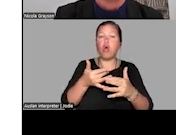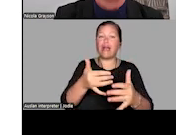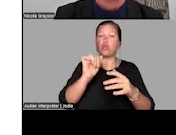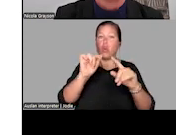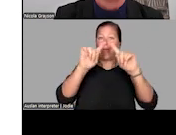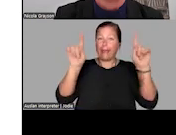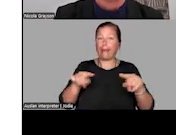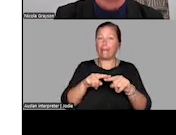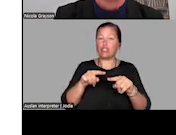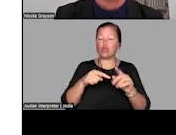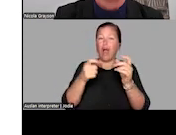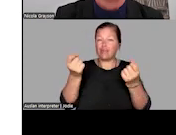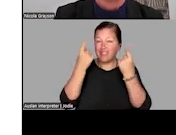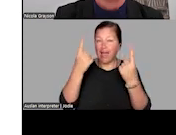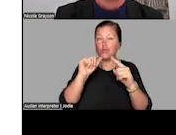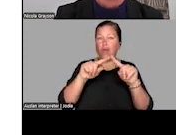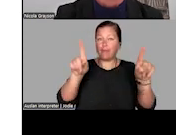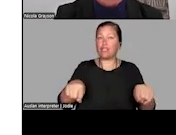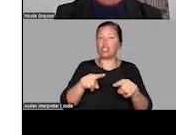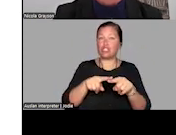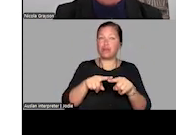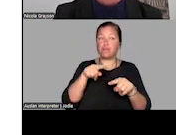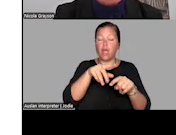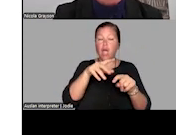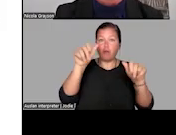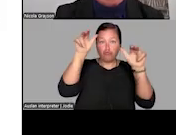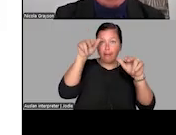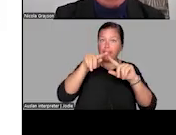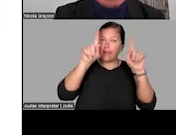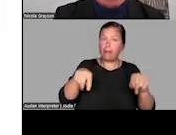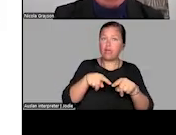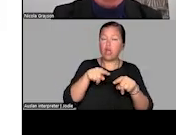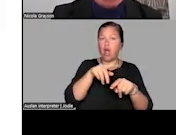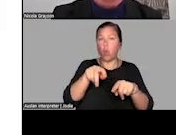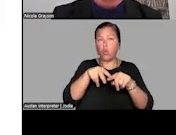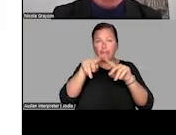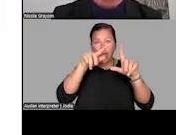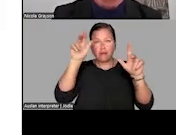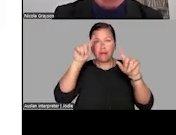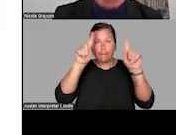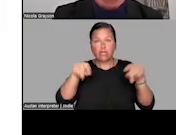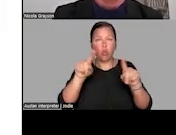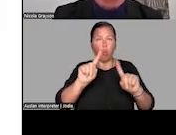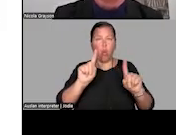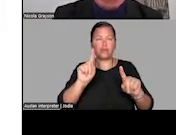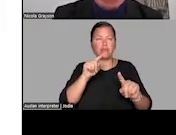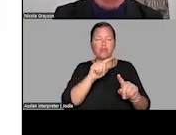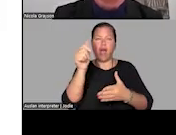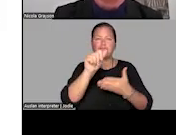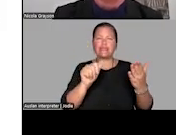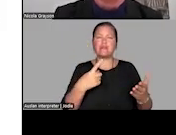image. Is there a horse in it? Is there a rabbit in it? And what's the artistic style of that? What's the